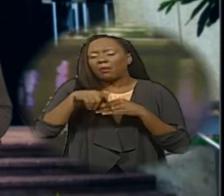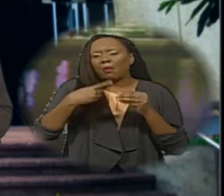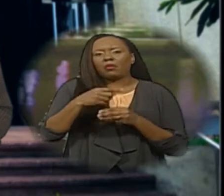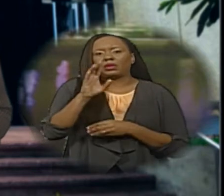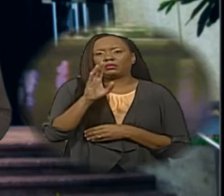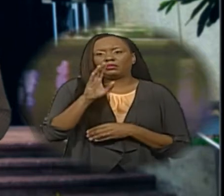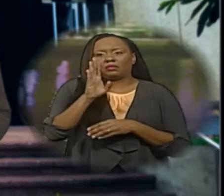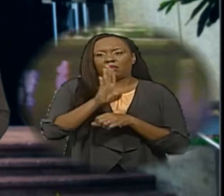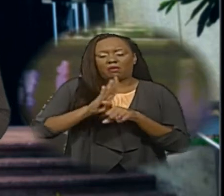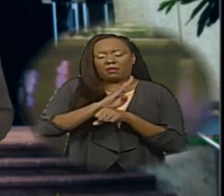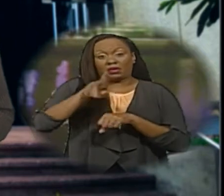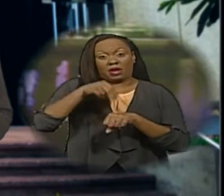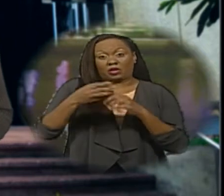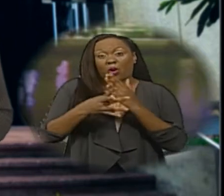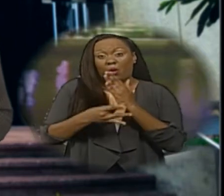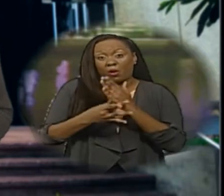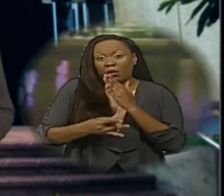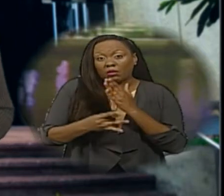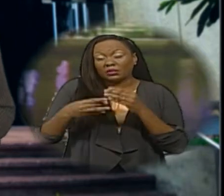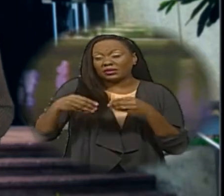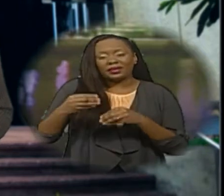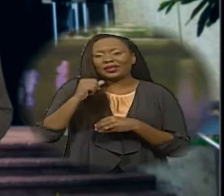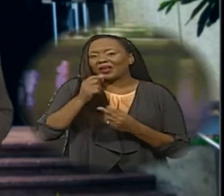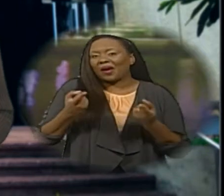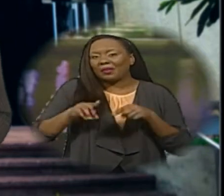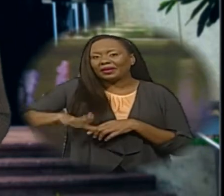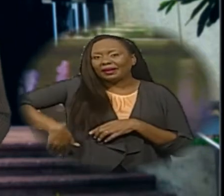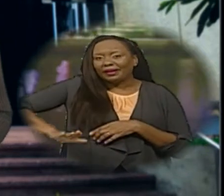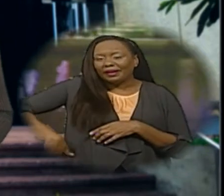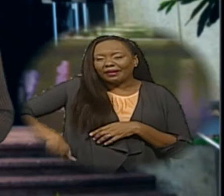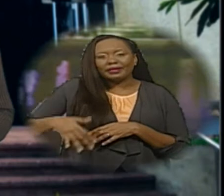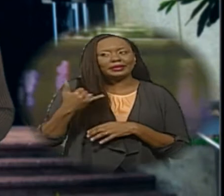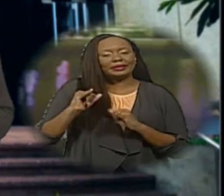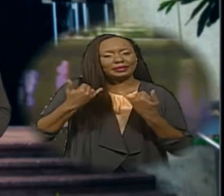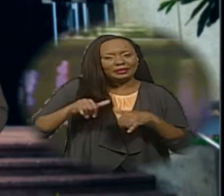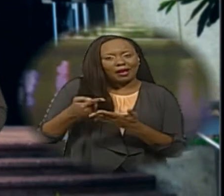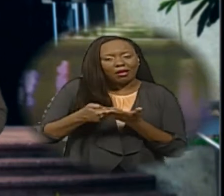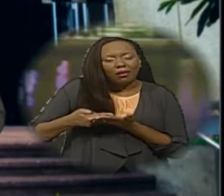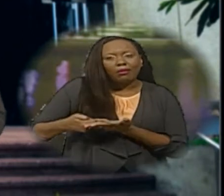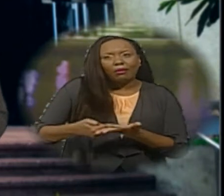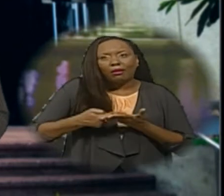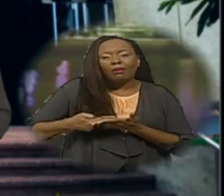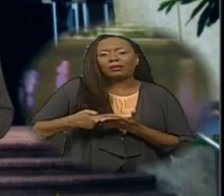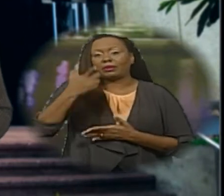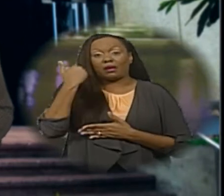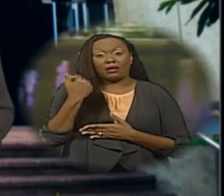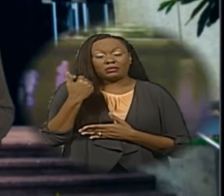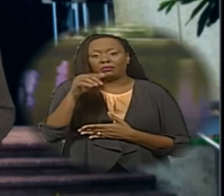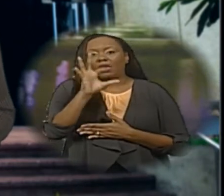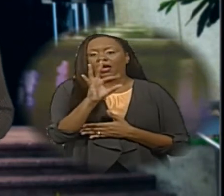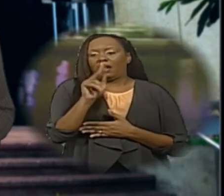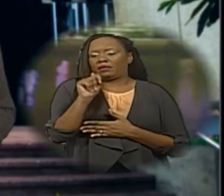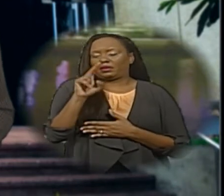among others, which is expected to yield more than $100 million alone. And as you know, that deal is still somewhat up in the air after the FTC determined that